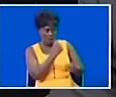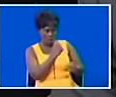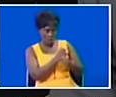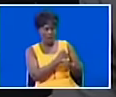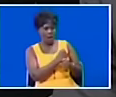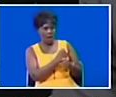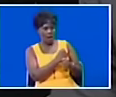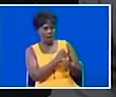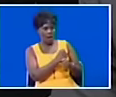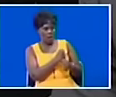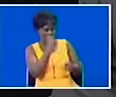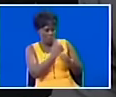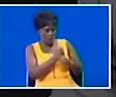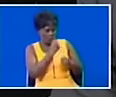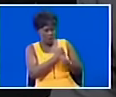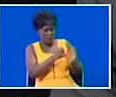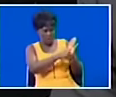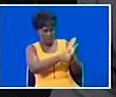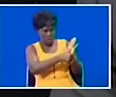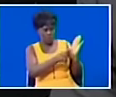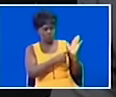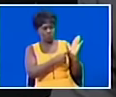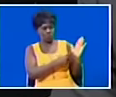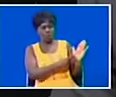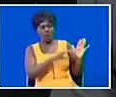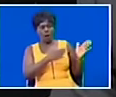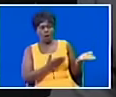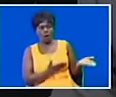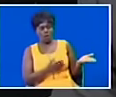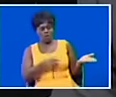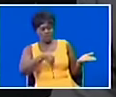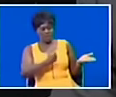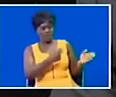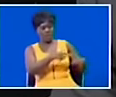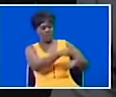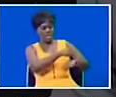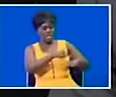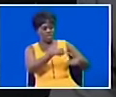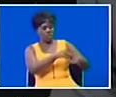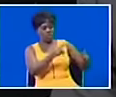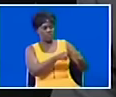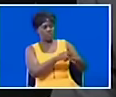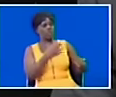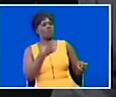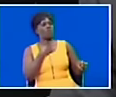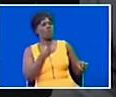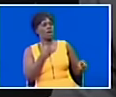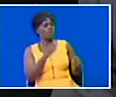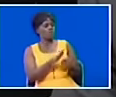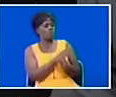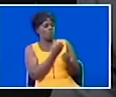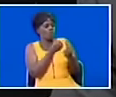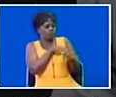very, very fervently to show that we are a nation and we want total